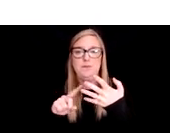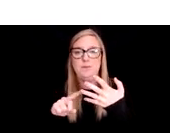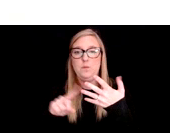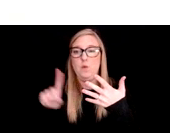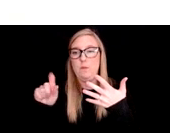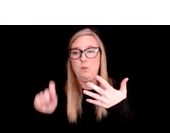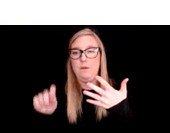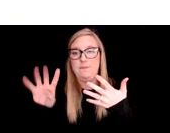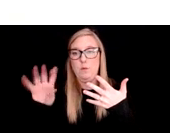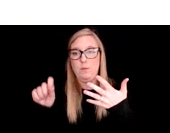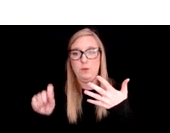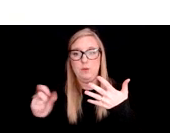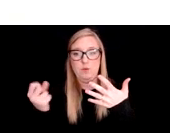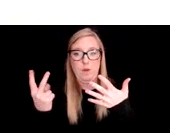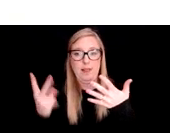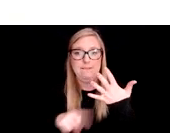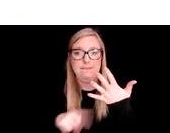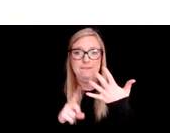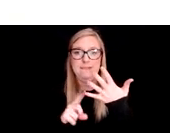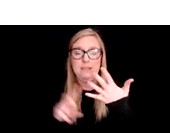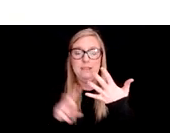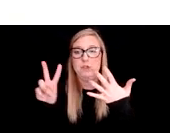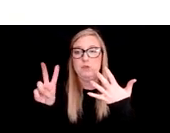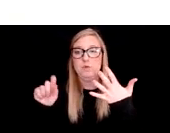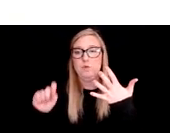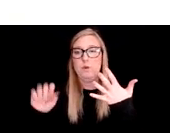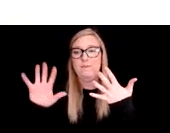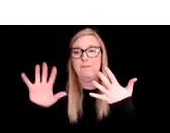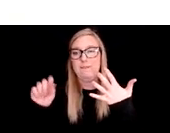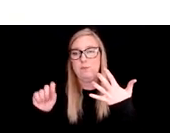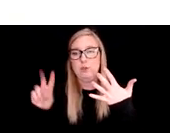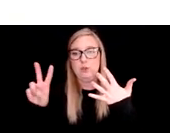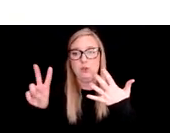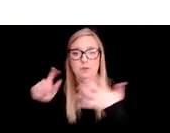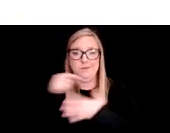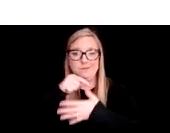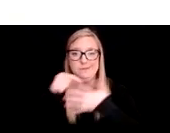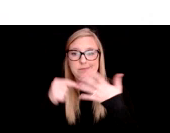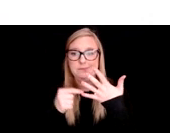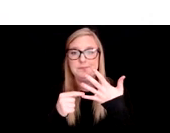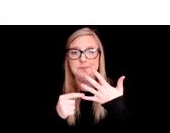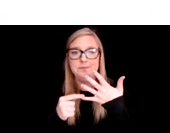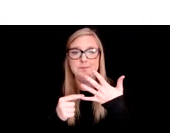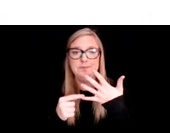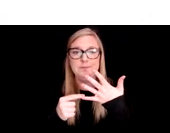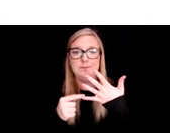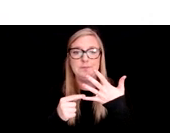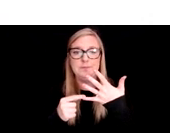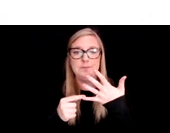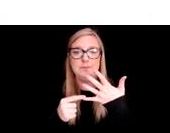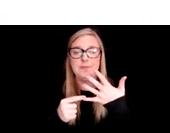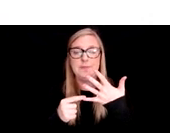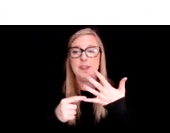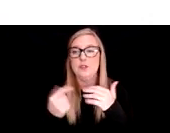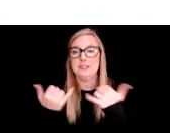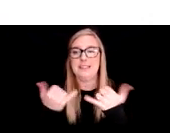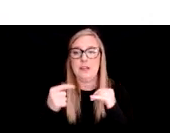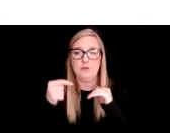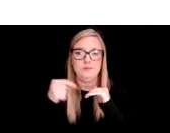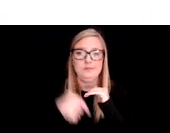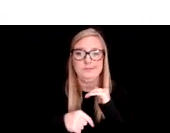1.4.12 text spacing, and 2.5.2 pointer cancellation. And just to dive a little bit